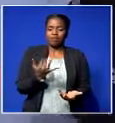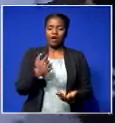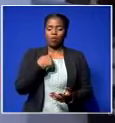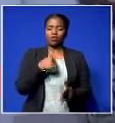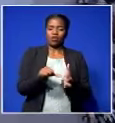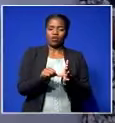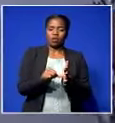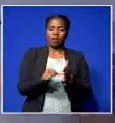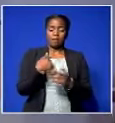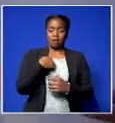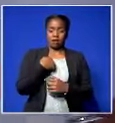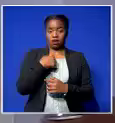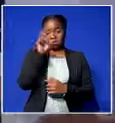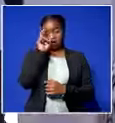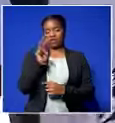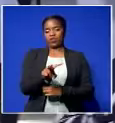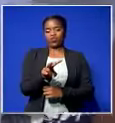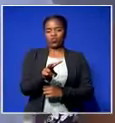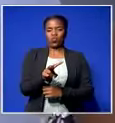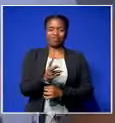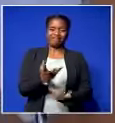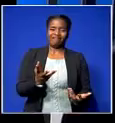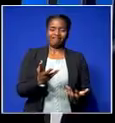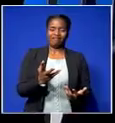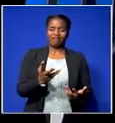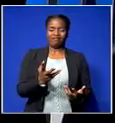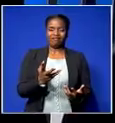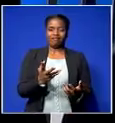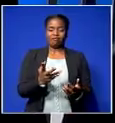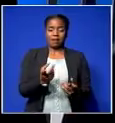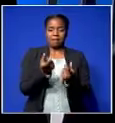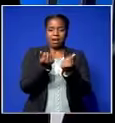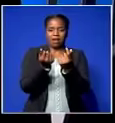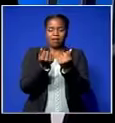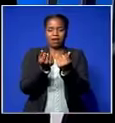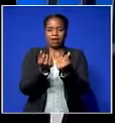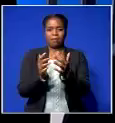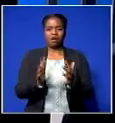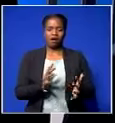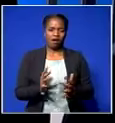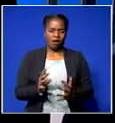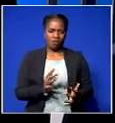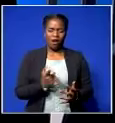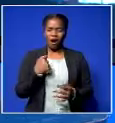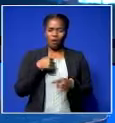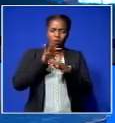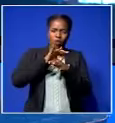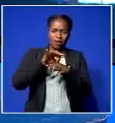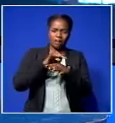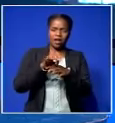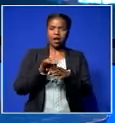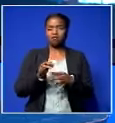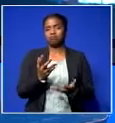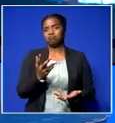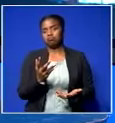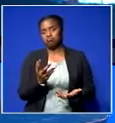money, in my opinion. I think it's about how we're going to plan the delivery of healthcare. I think